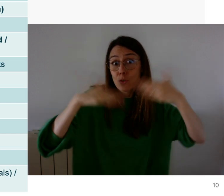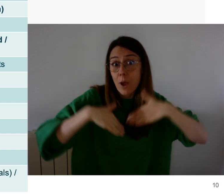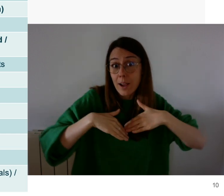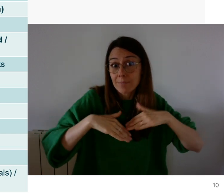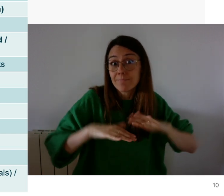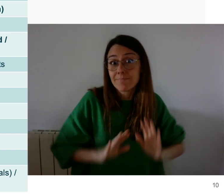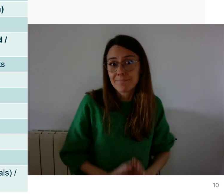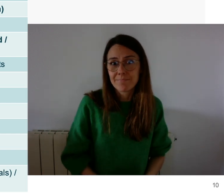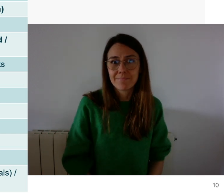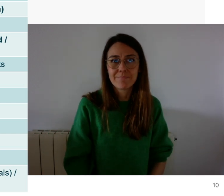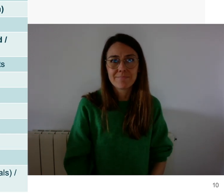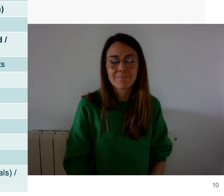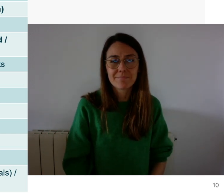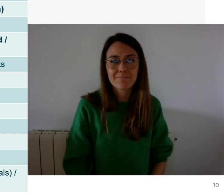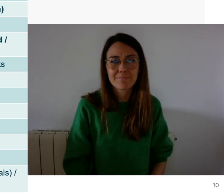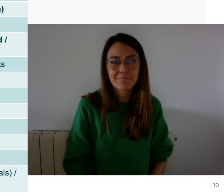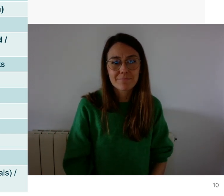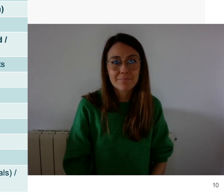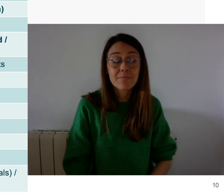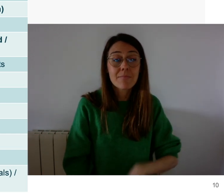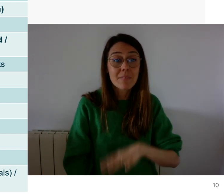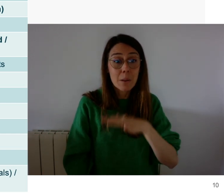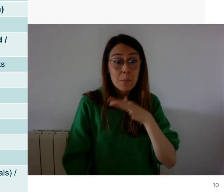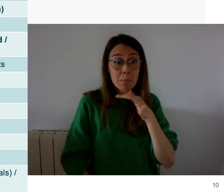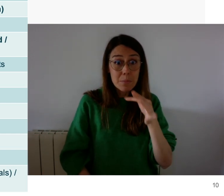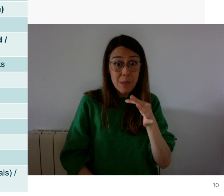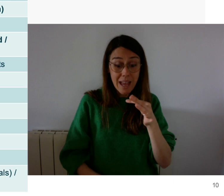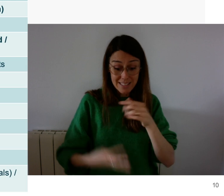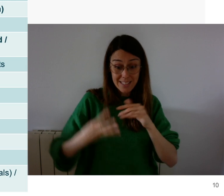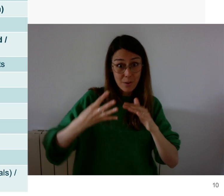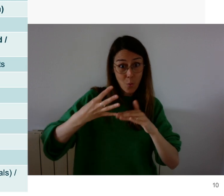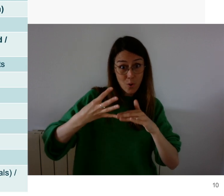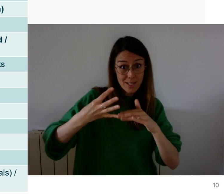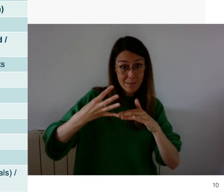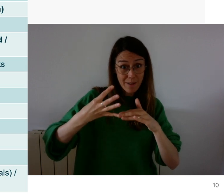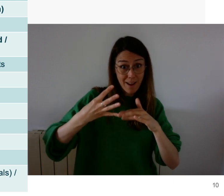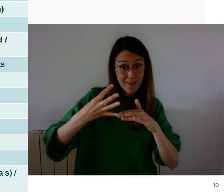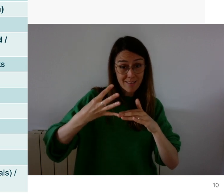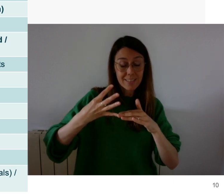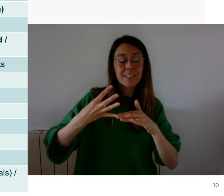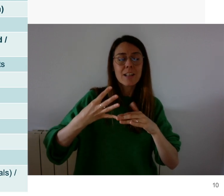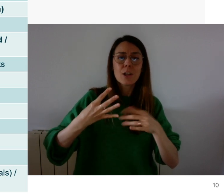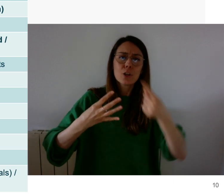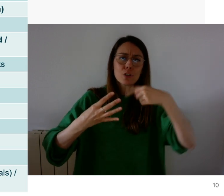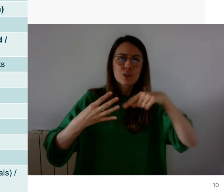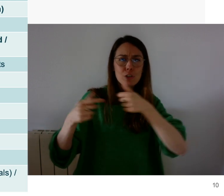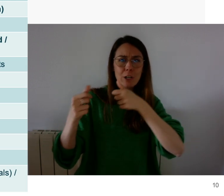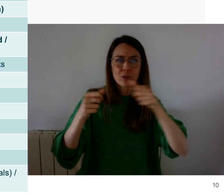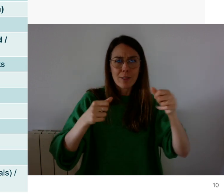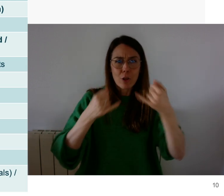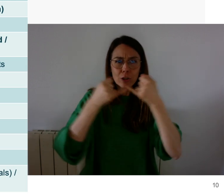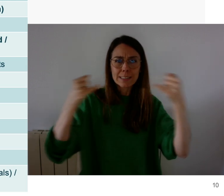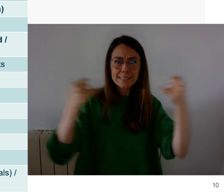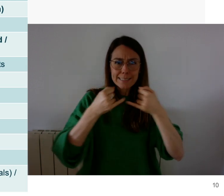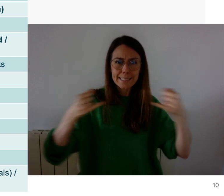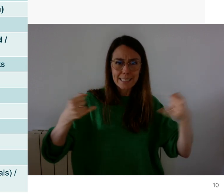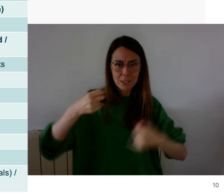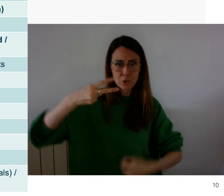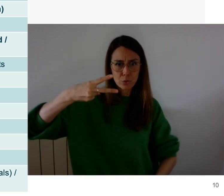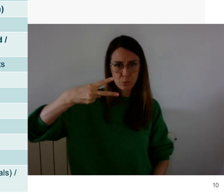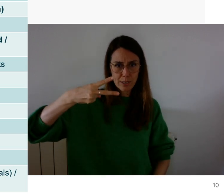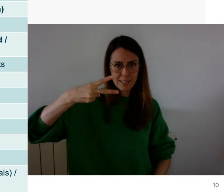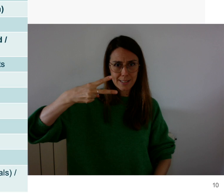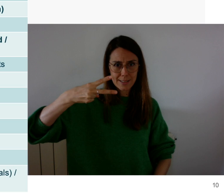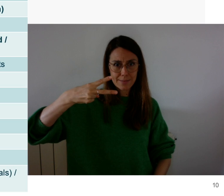maintained, reintroduced, or whether this wasn't clear to determine. And in order to annotate the